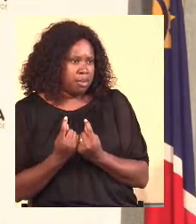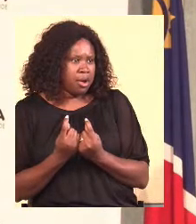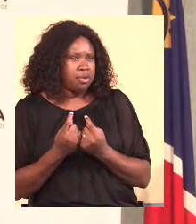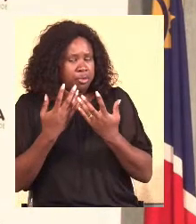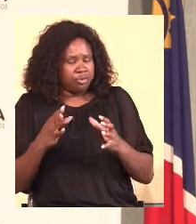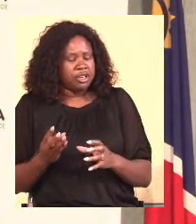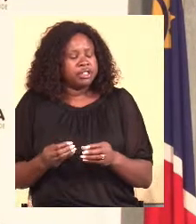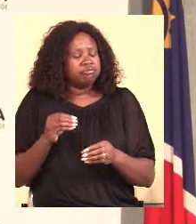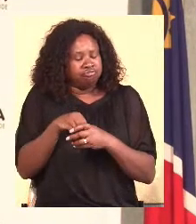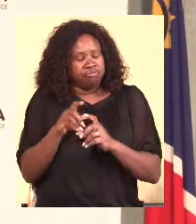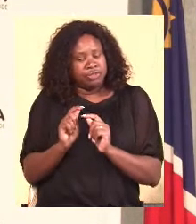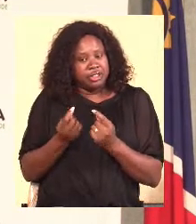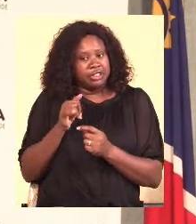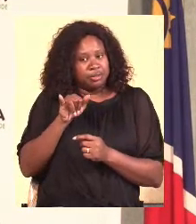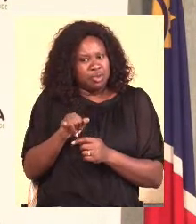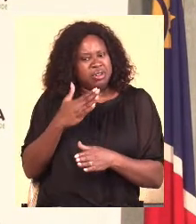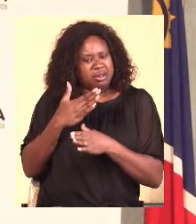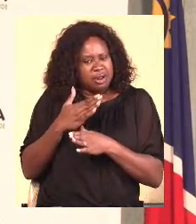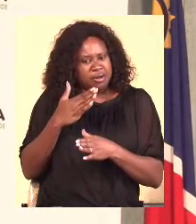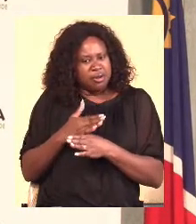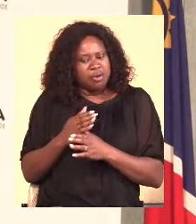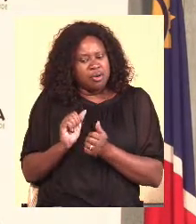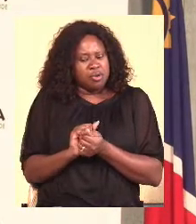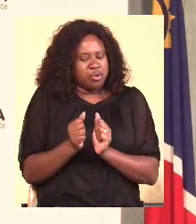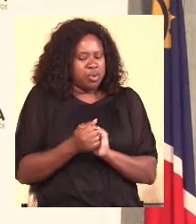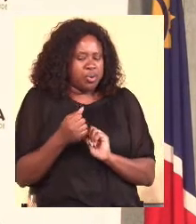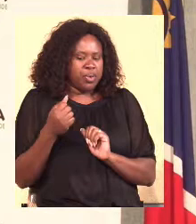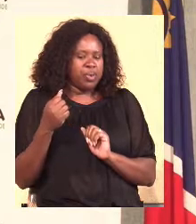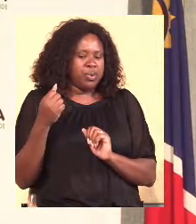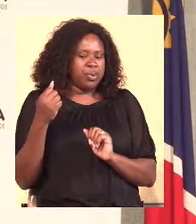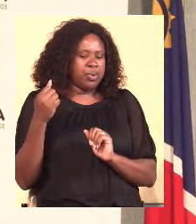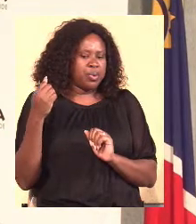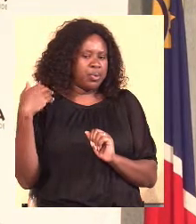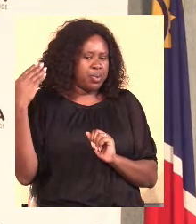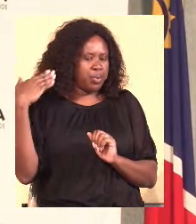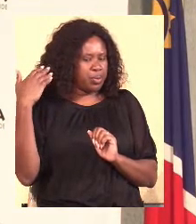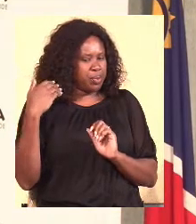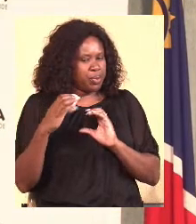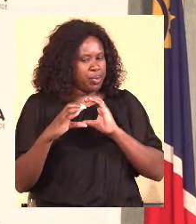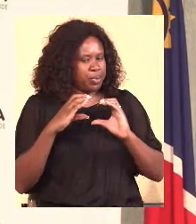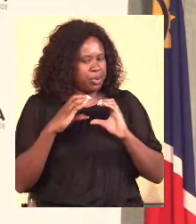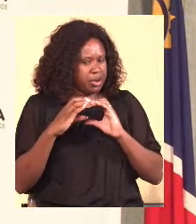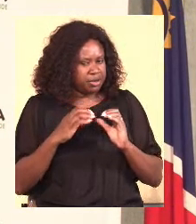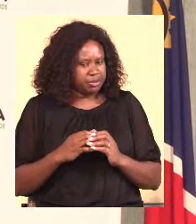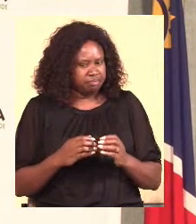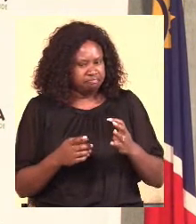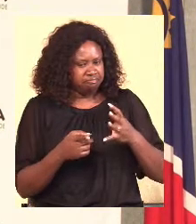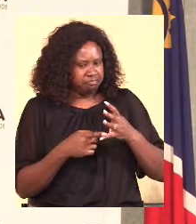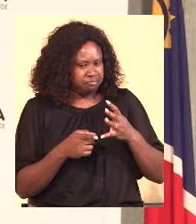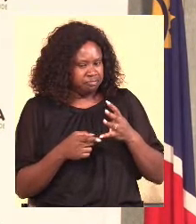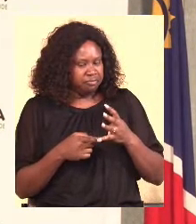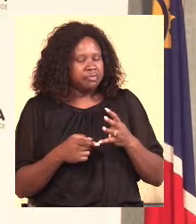of the team that will work on behavior change communication. The 4th is economic impact